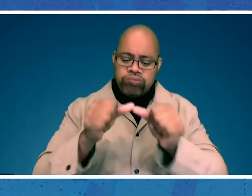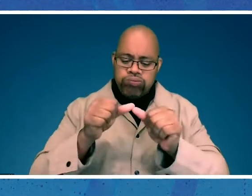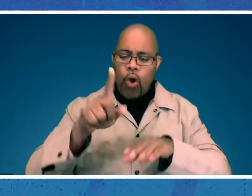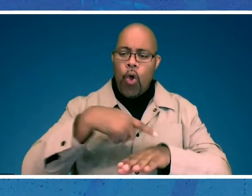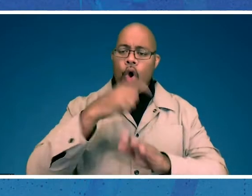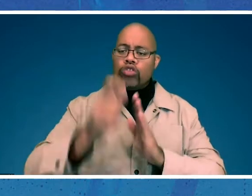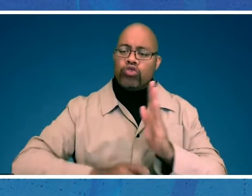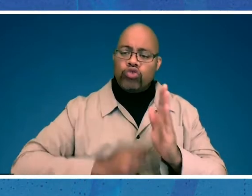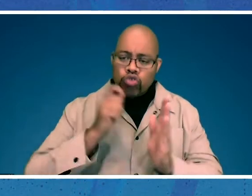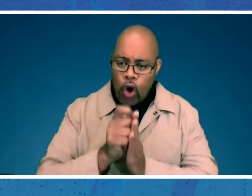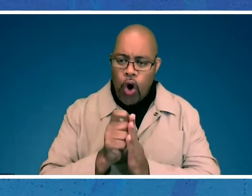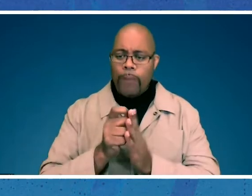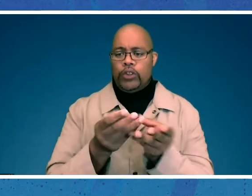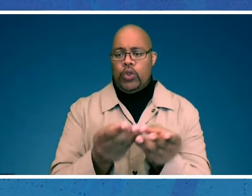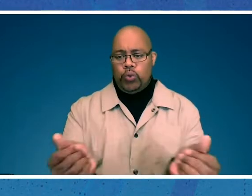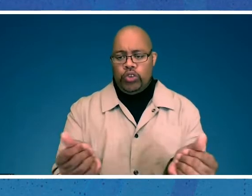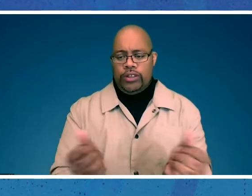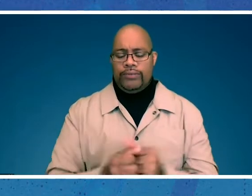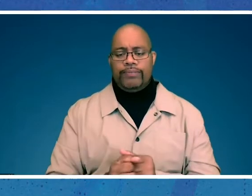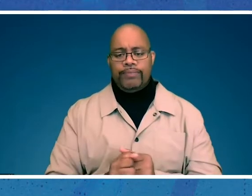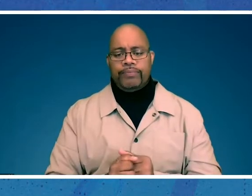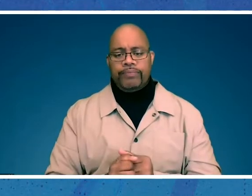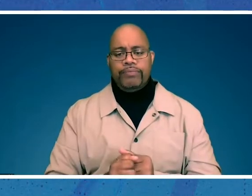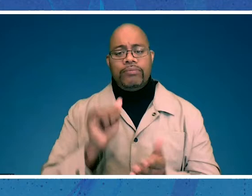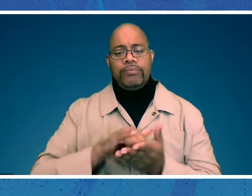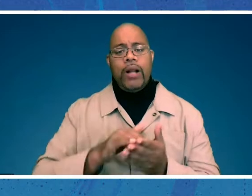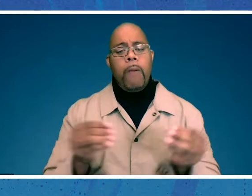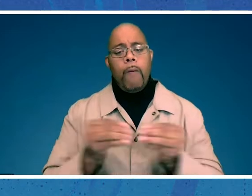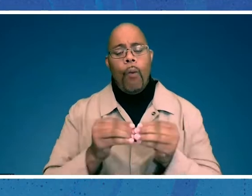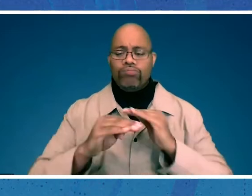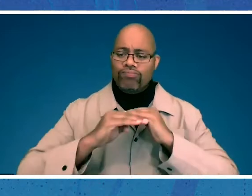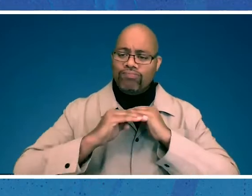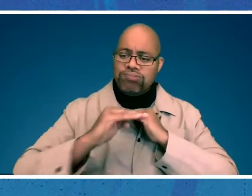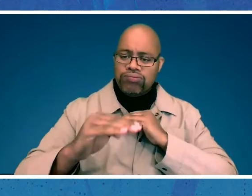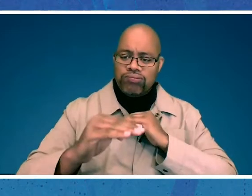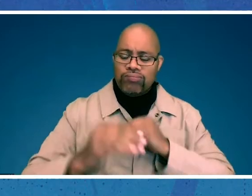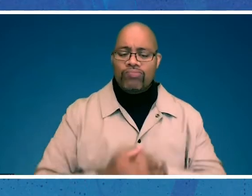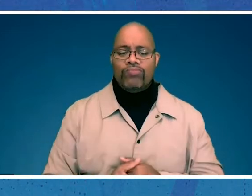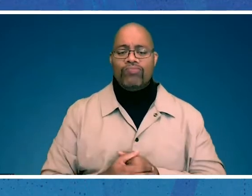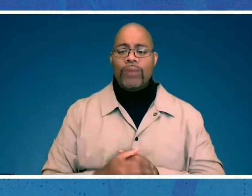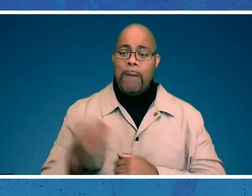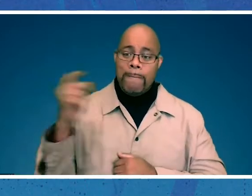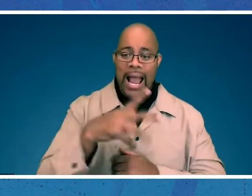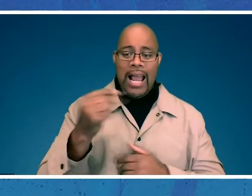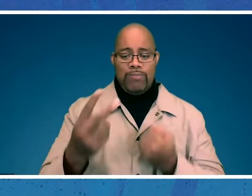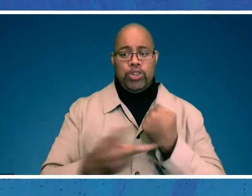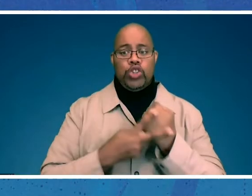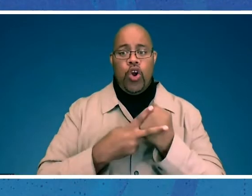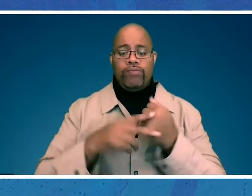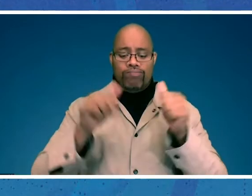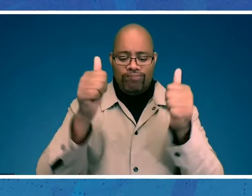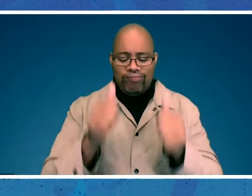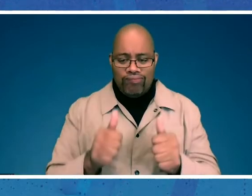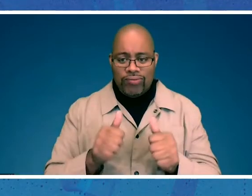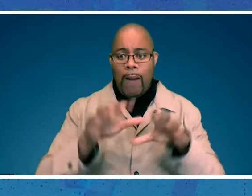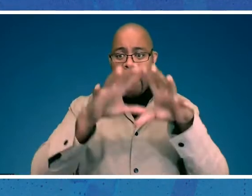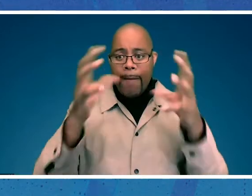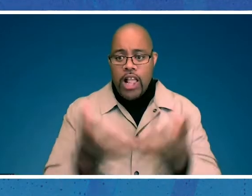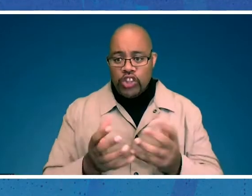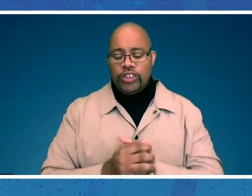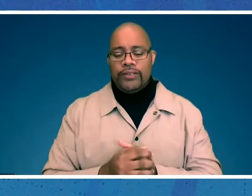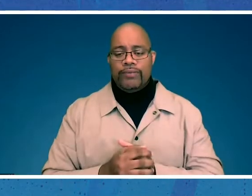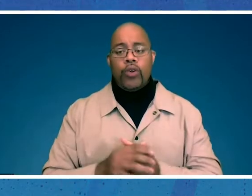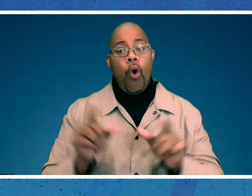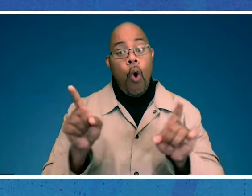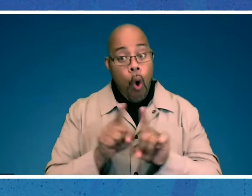long-lasting and long-term solution that would be more sustainable, restore and preserve the declining wild populations,